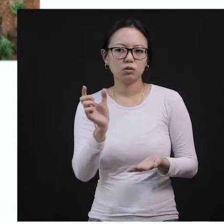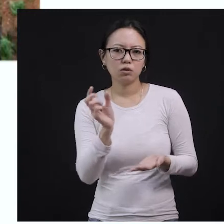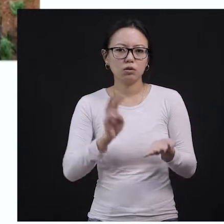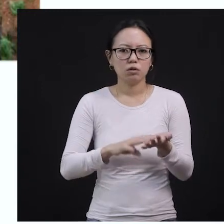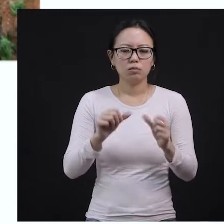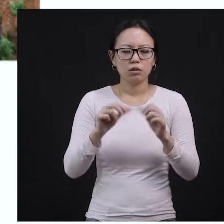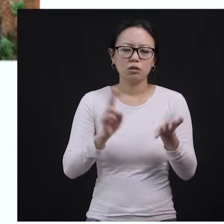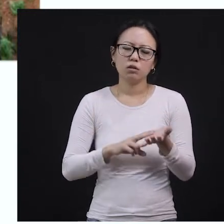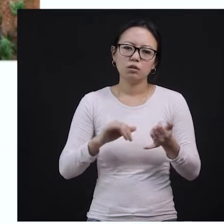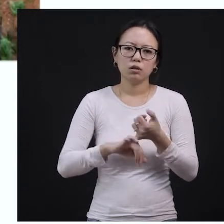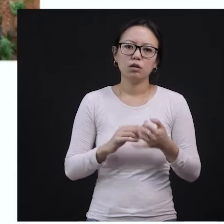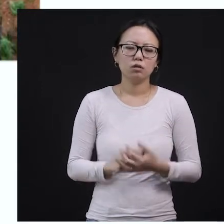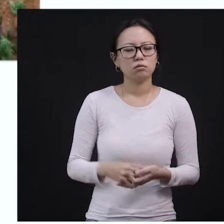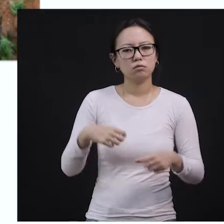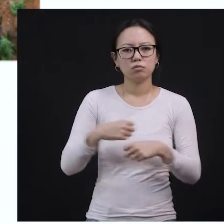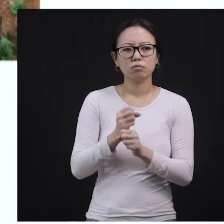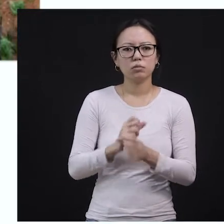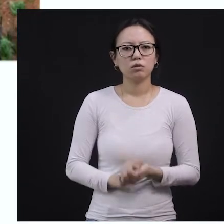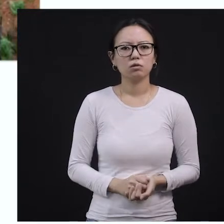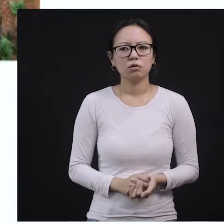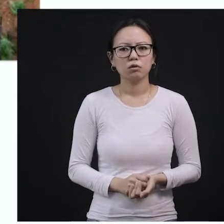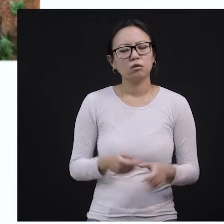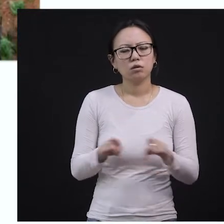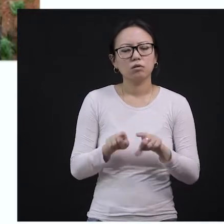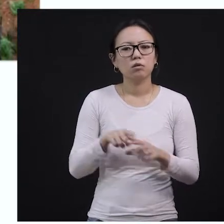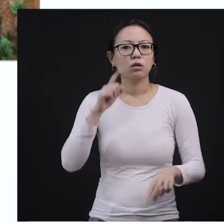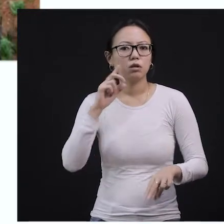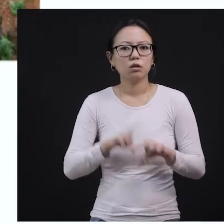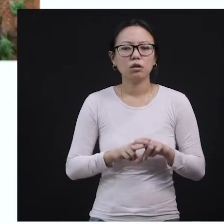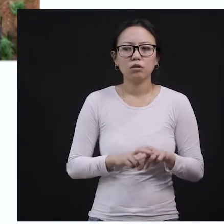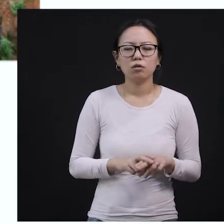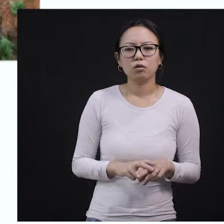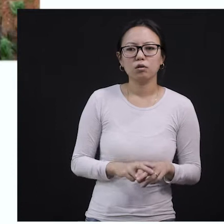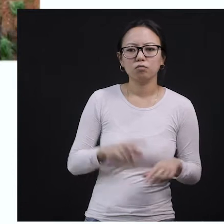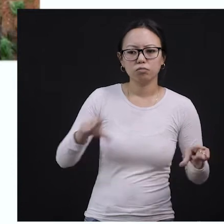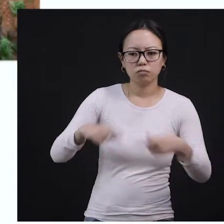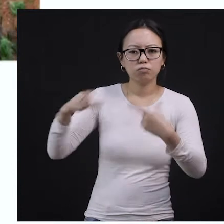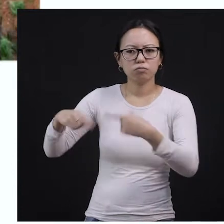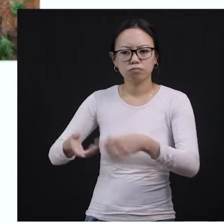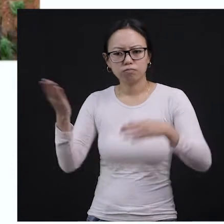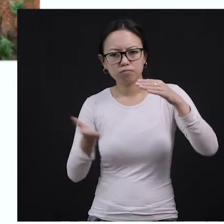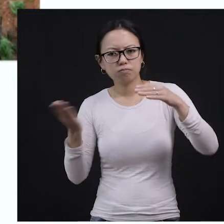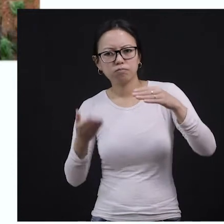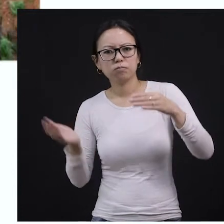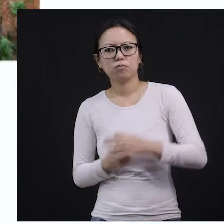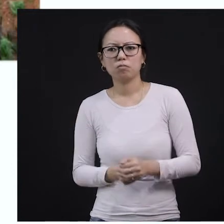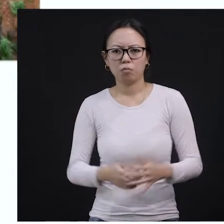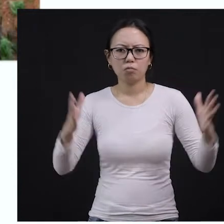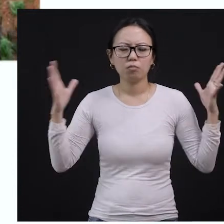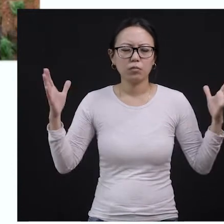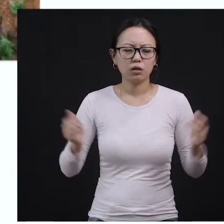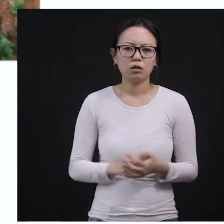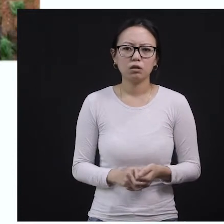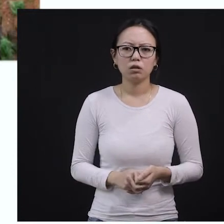How? Suppose if we cut too many trees, suppose if we are throwing too many garbages, especially